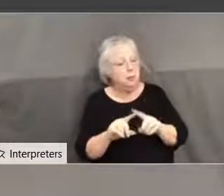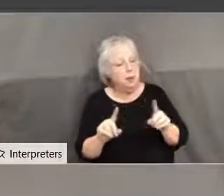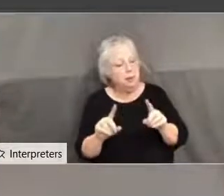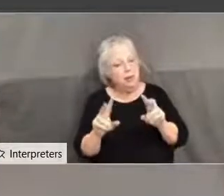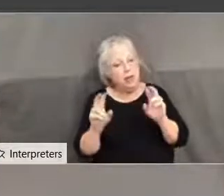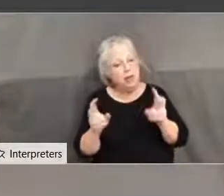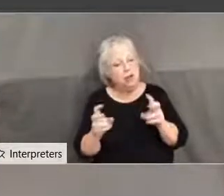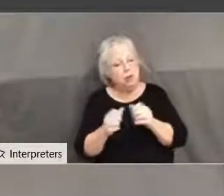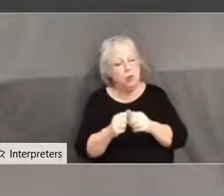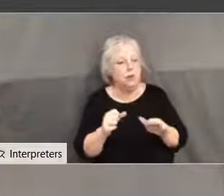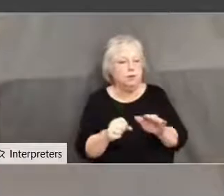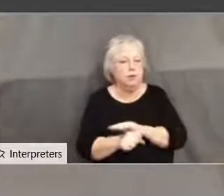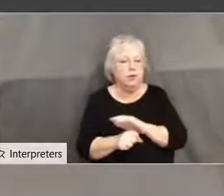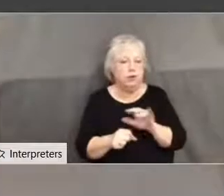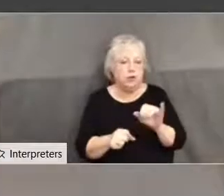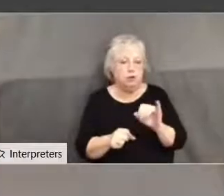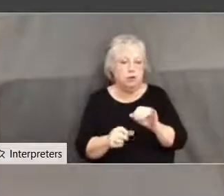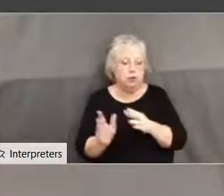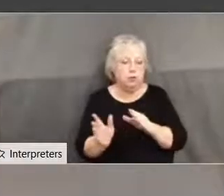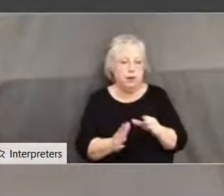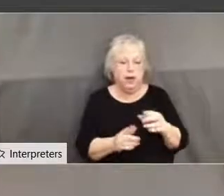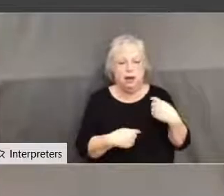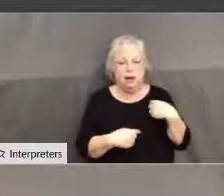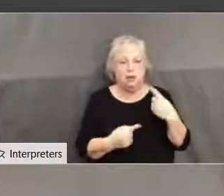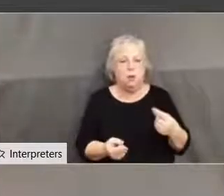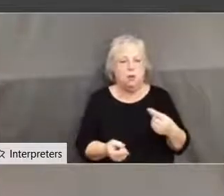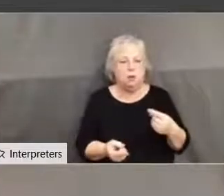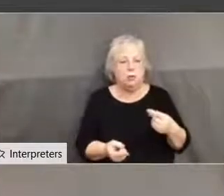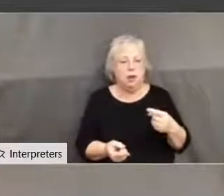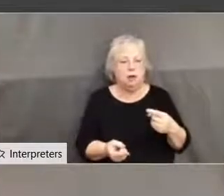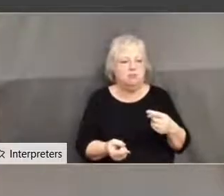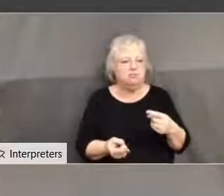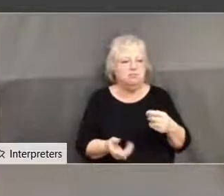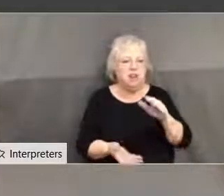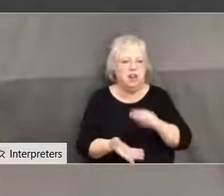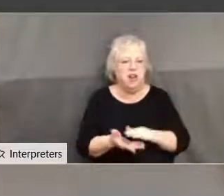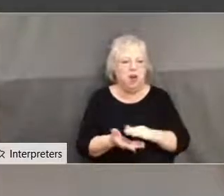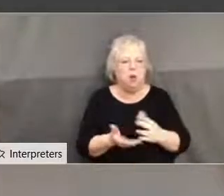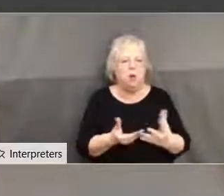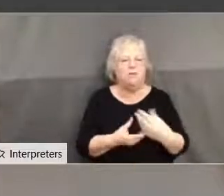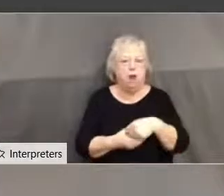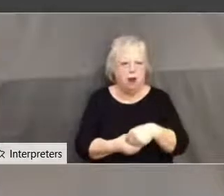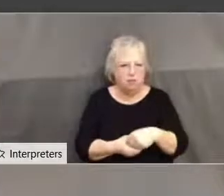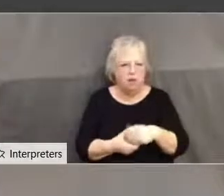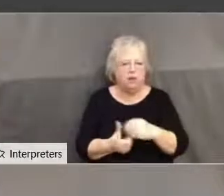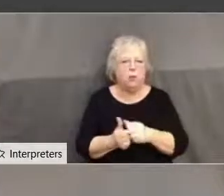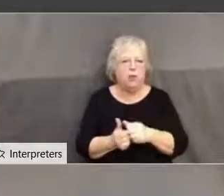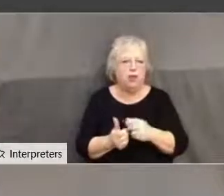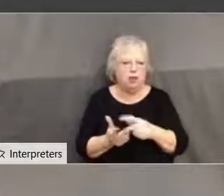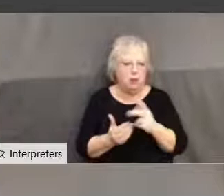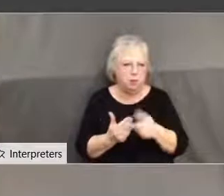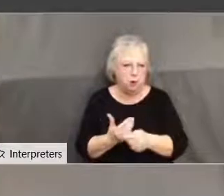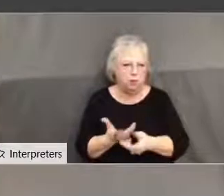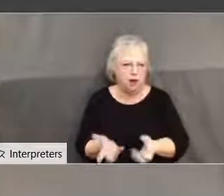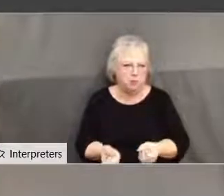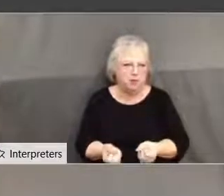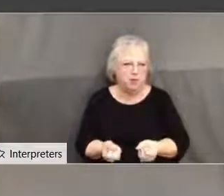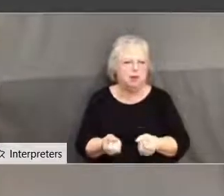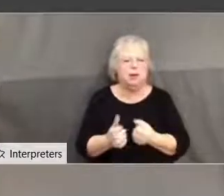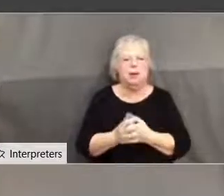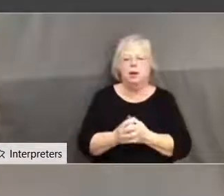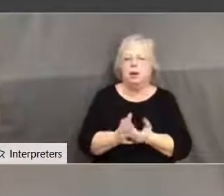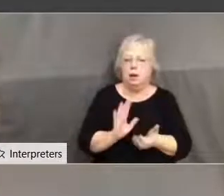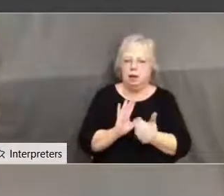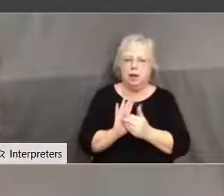fully insured plan has always been low engagement in those programs. Well, again, I think that